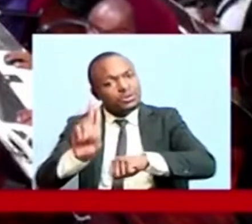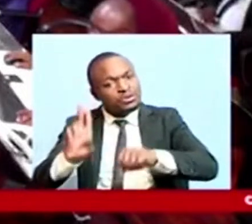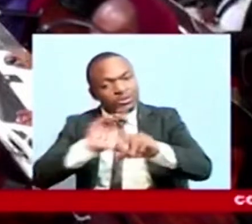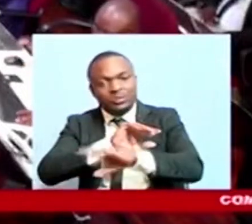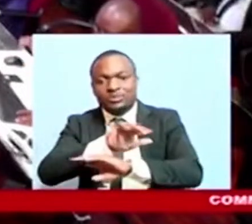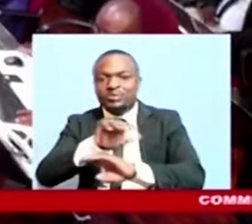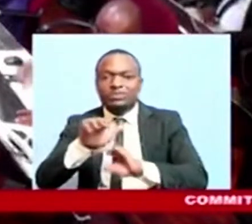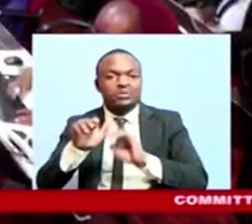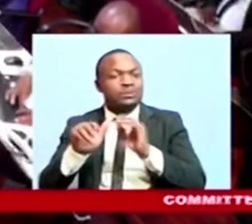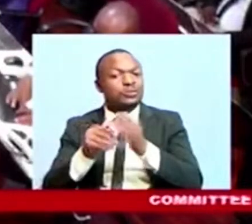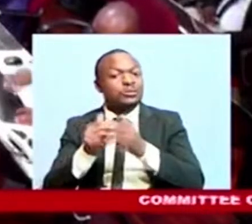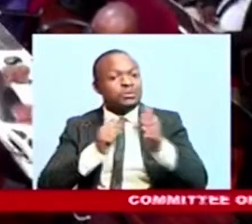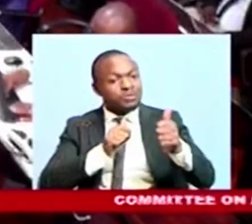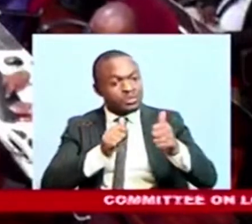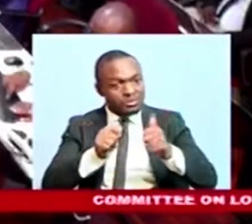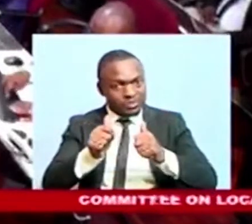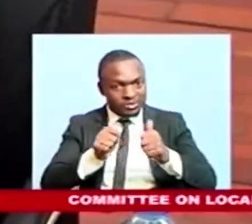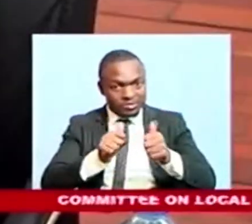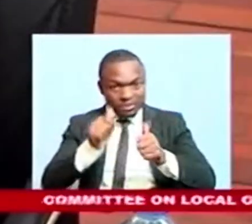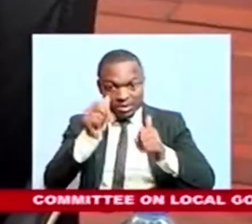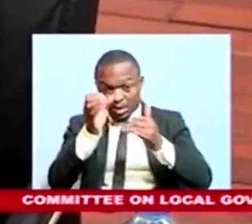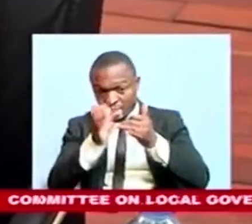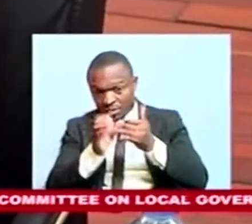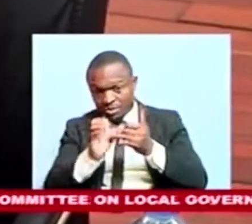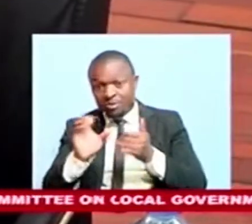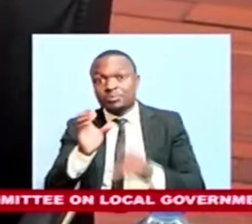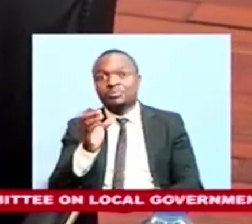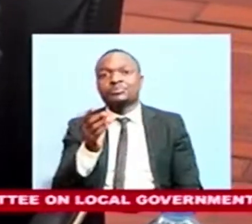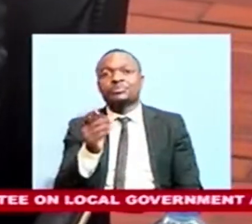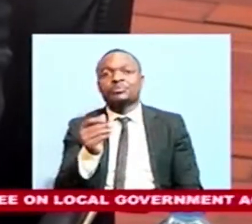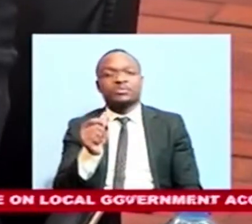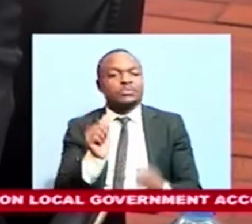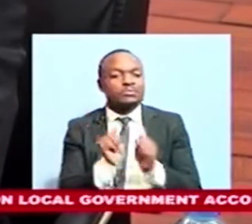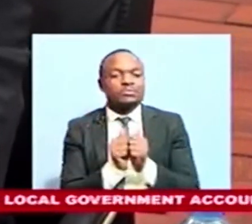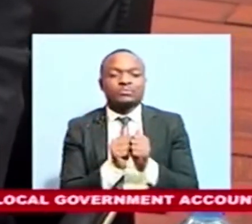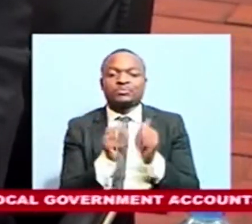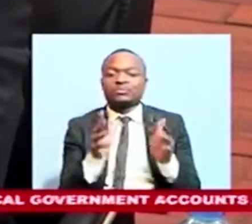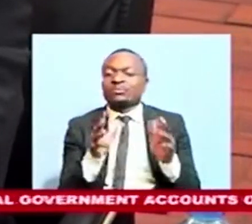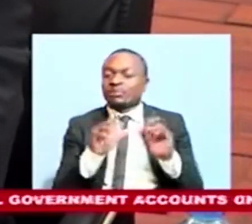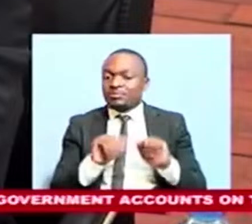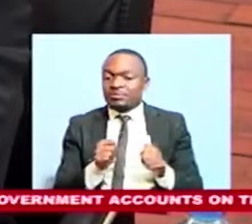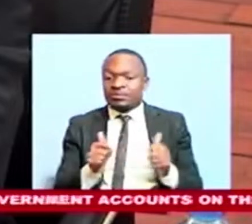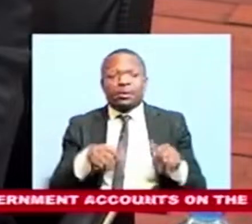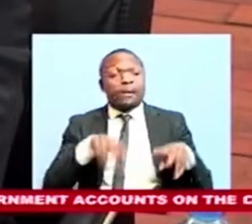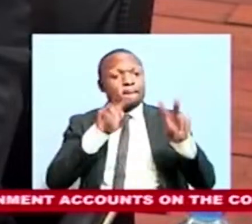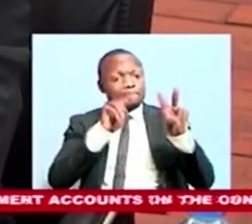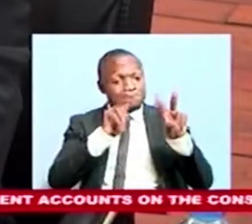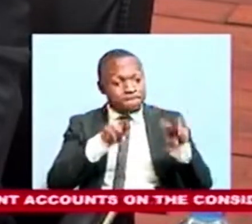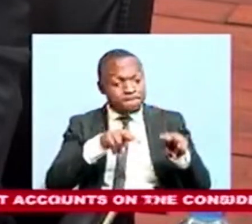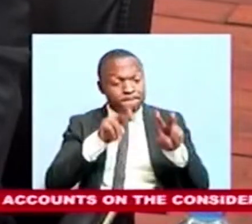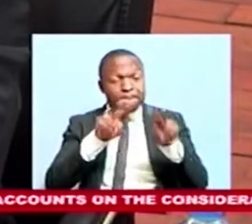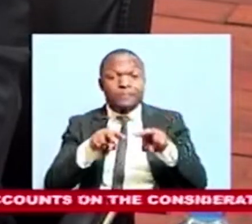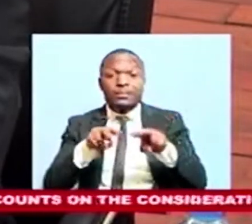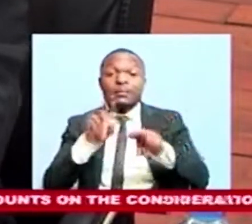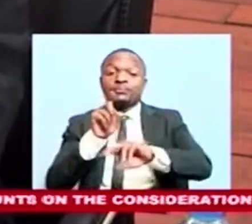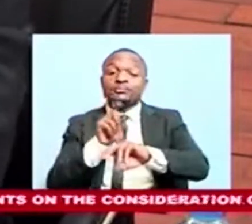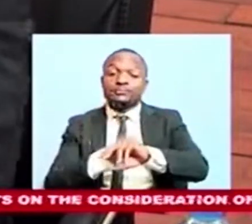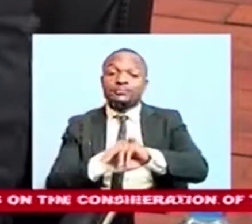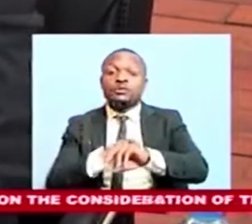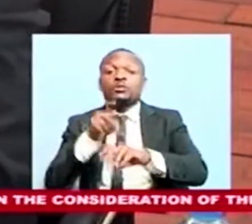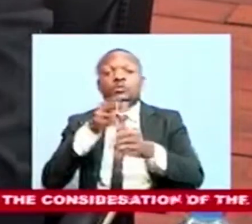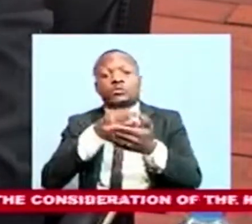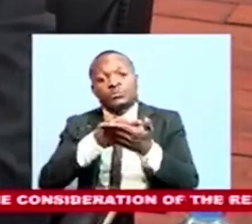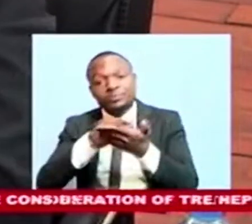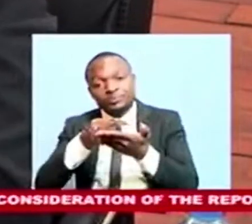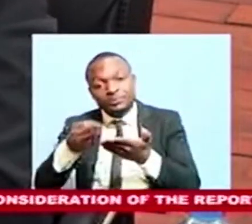entire administrative component without effective monitoring, to the point where you failed